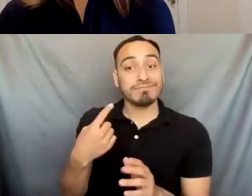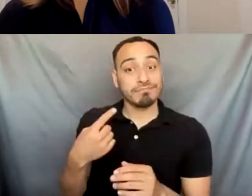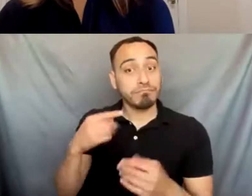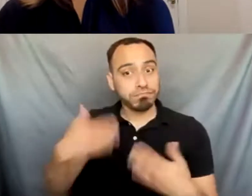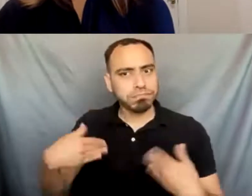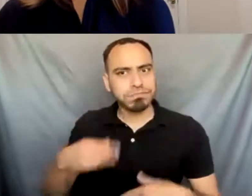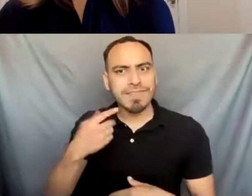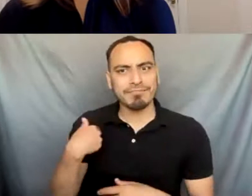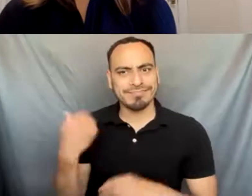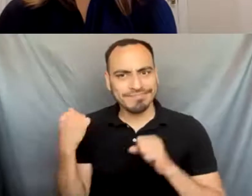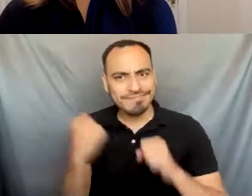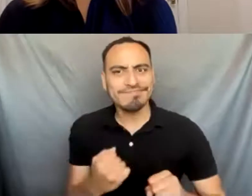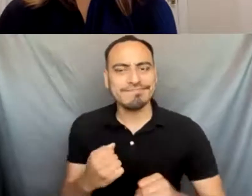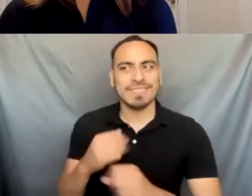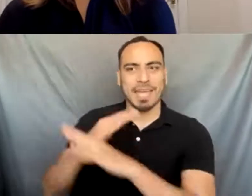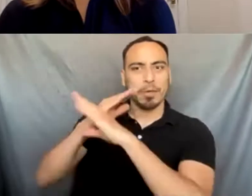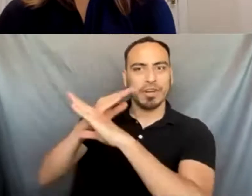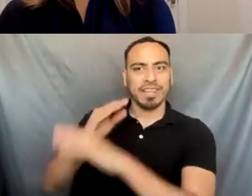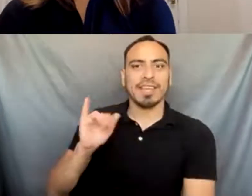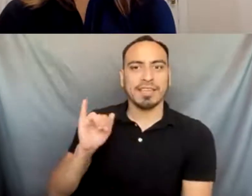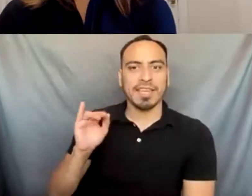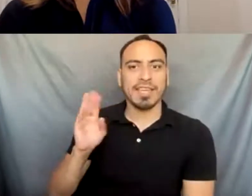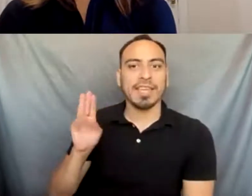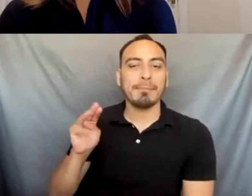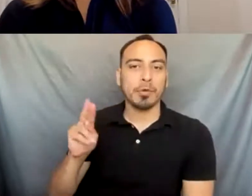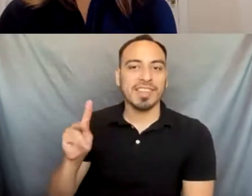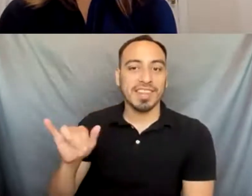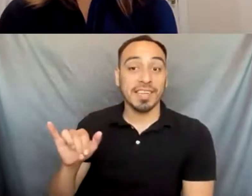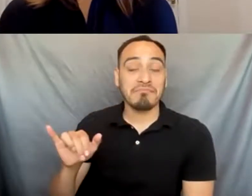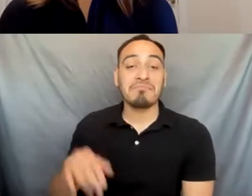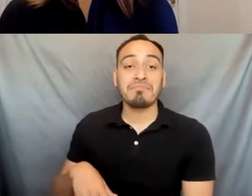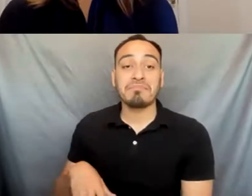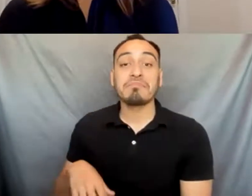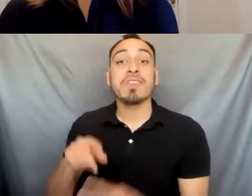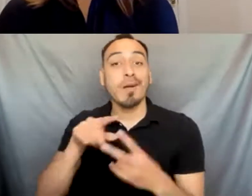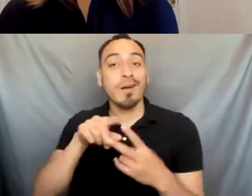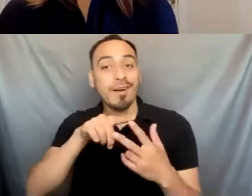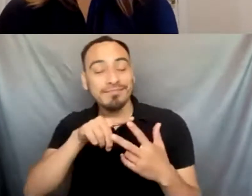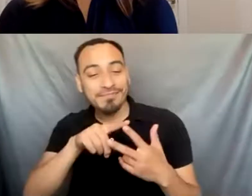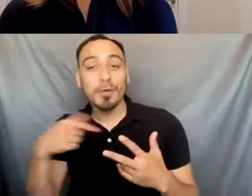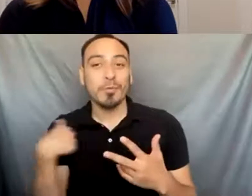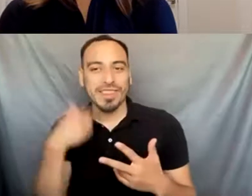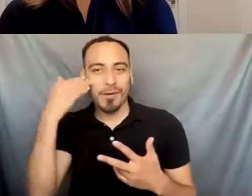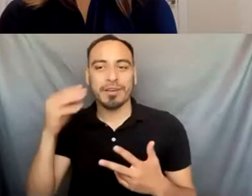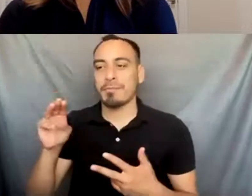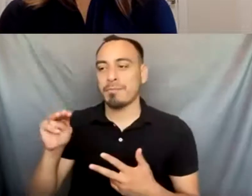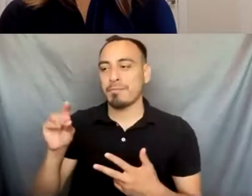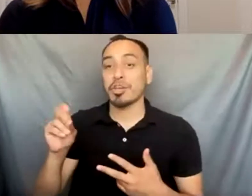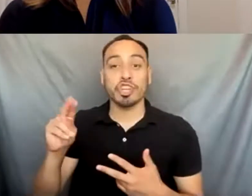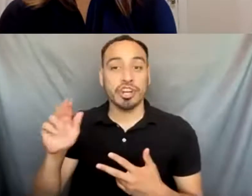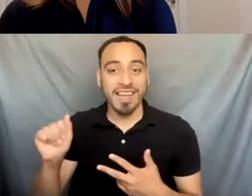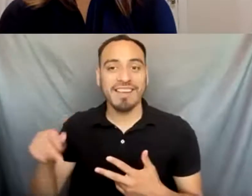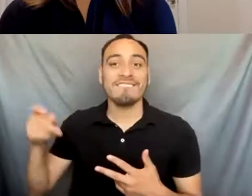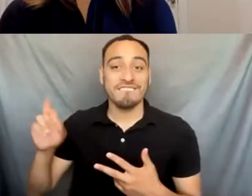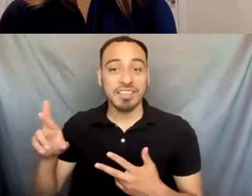immunity. We also know from data with Pfizer and Moderna that antibodies are present at